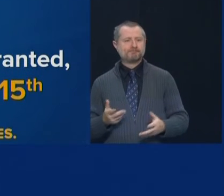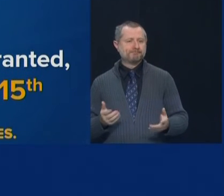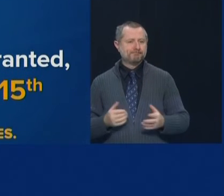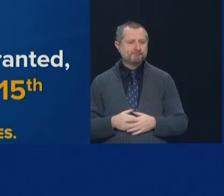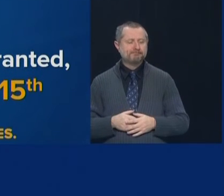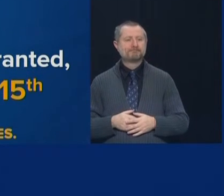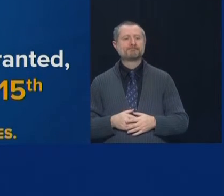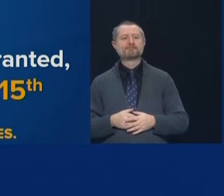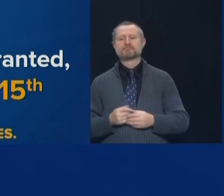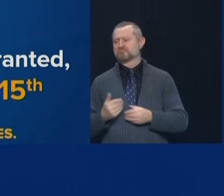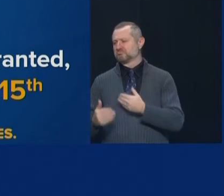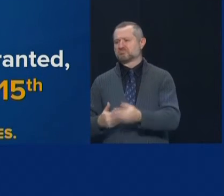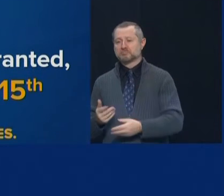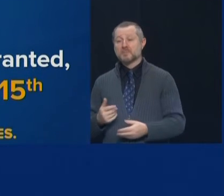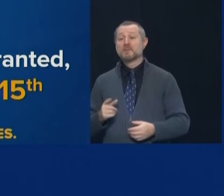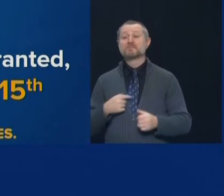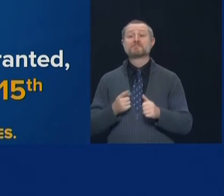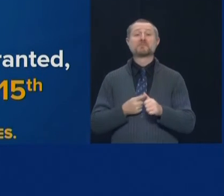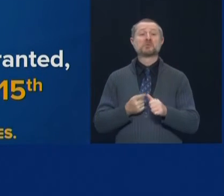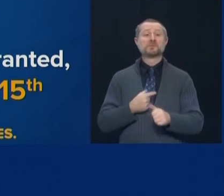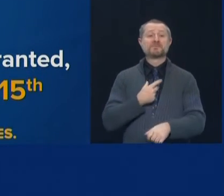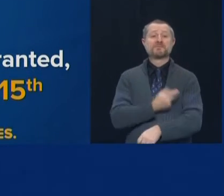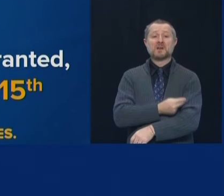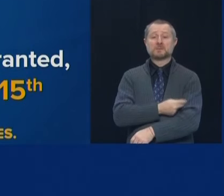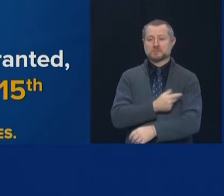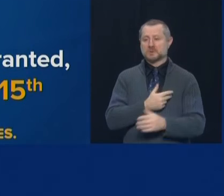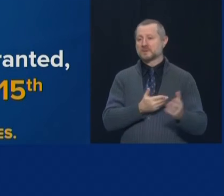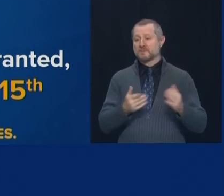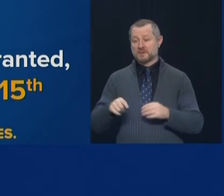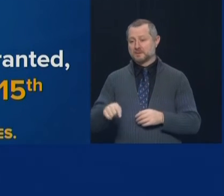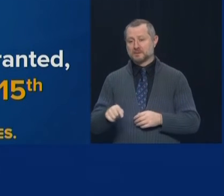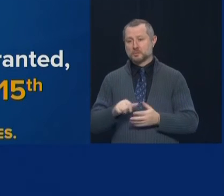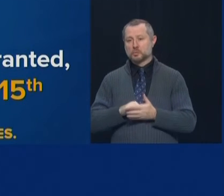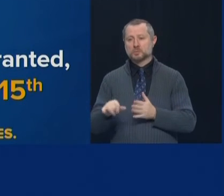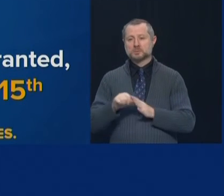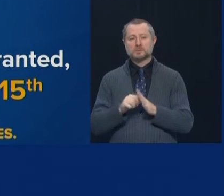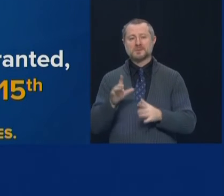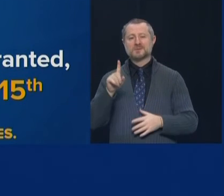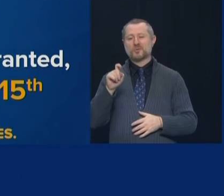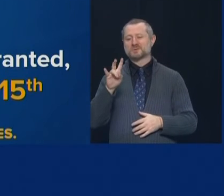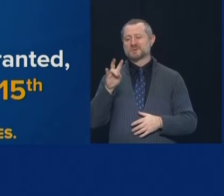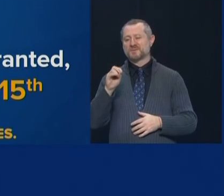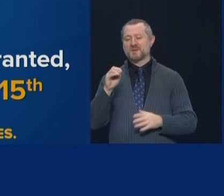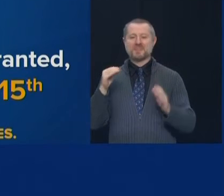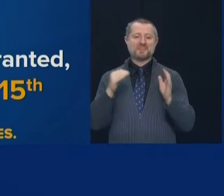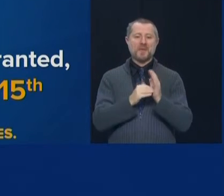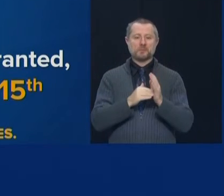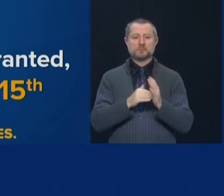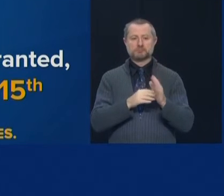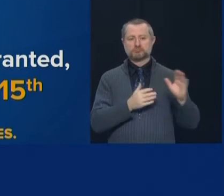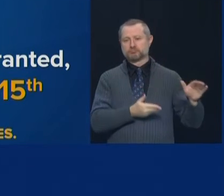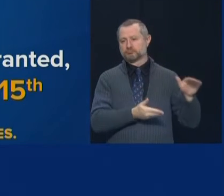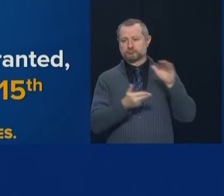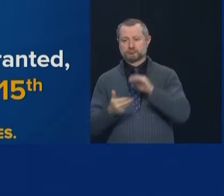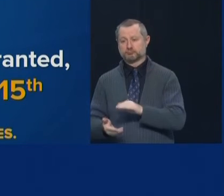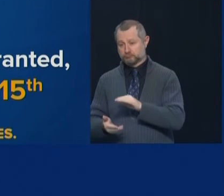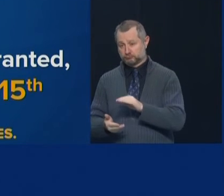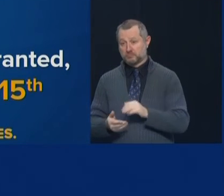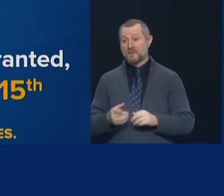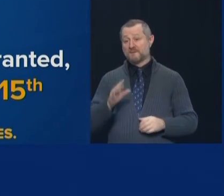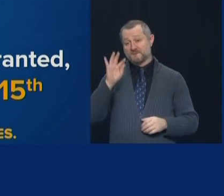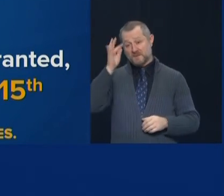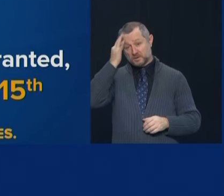vaccine delivery to New York will be 170,000. The federal government distributes the vaccine